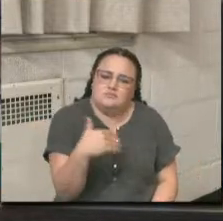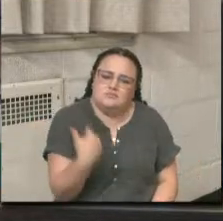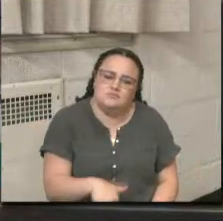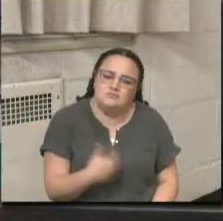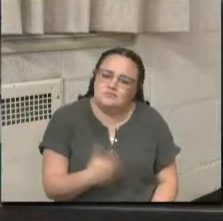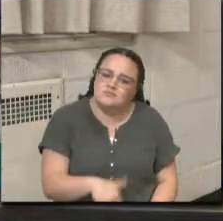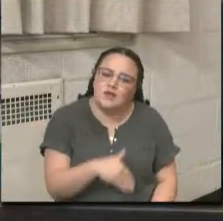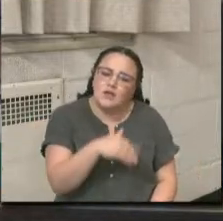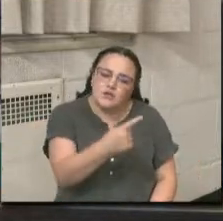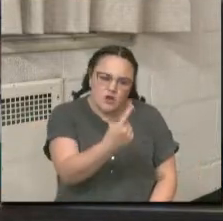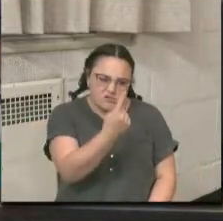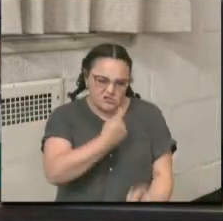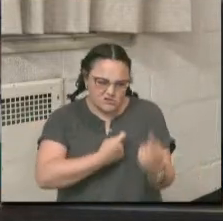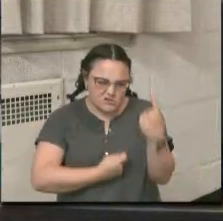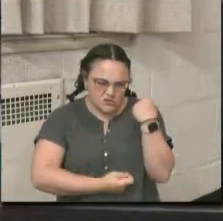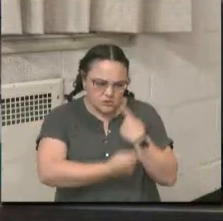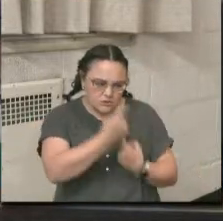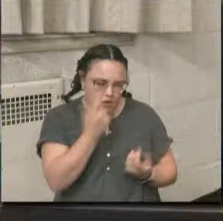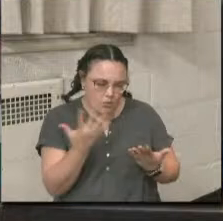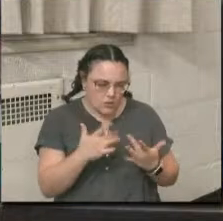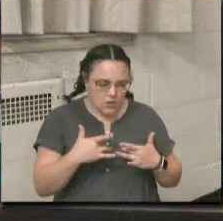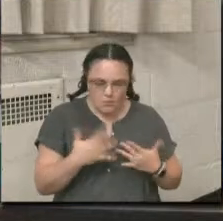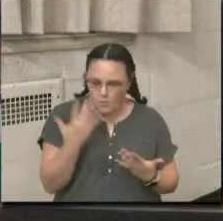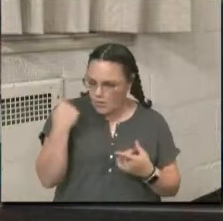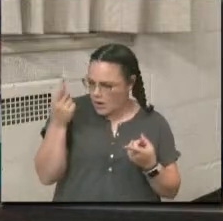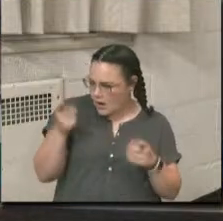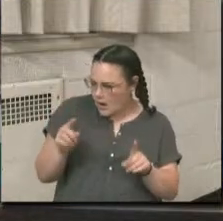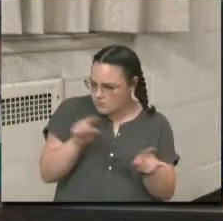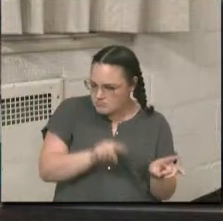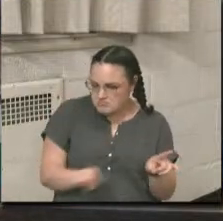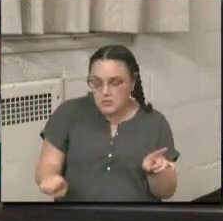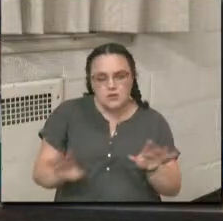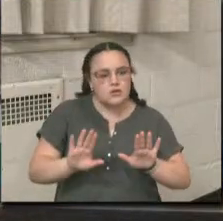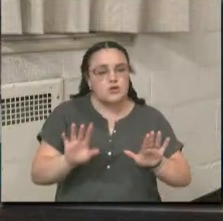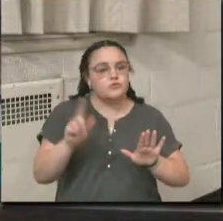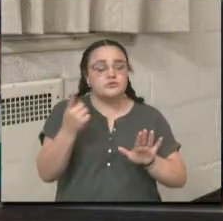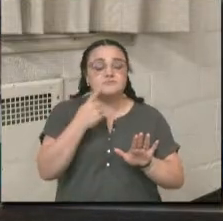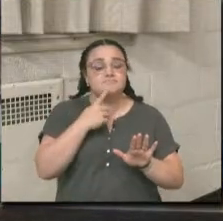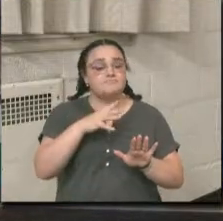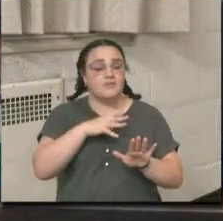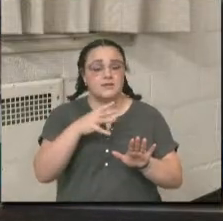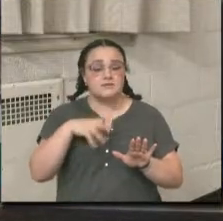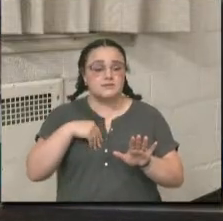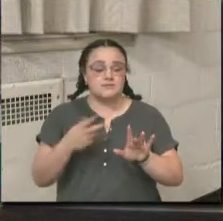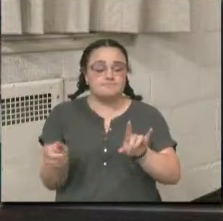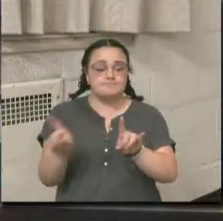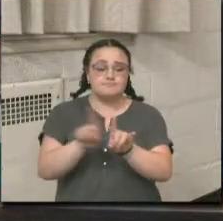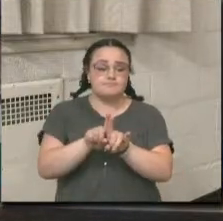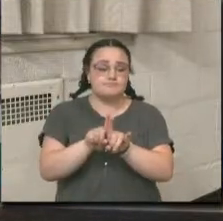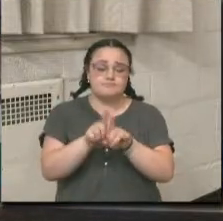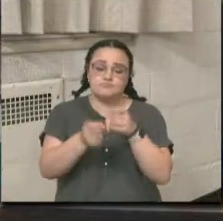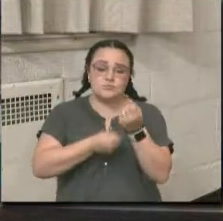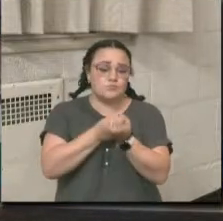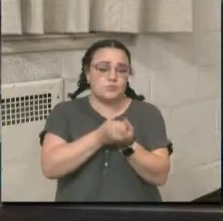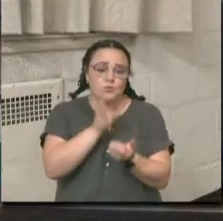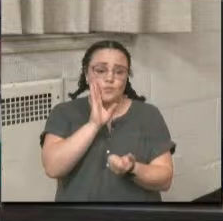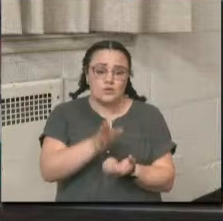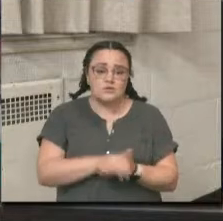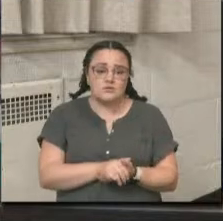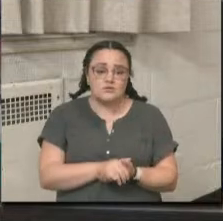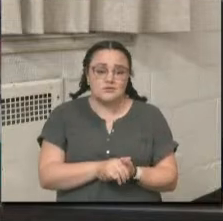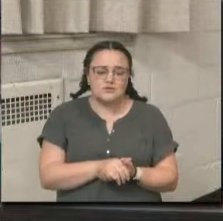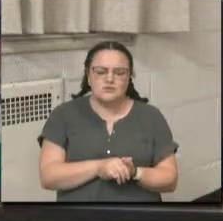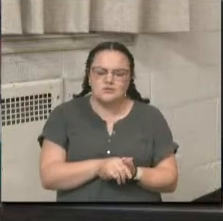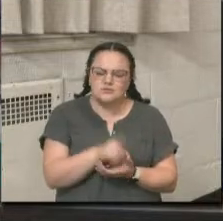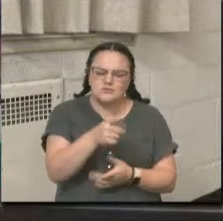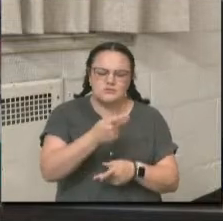not once did you question me on any of my actions. You just walked with me through it. And that is true. You also helped take care of my